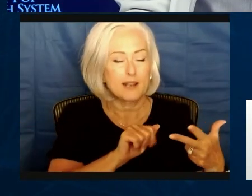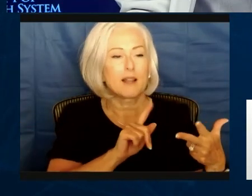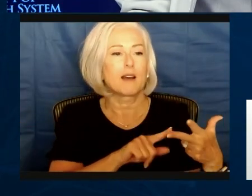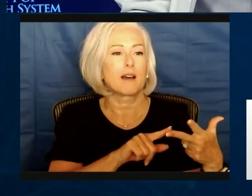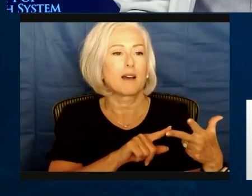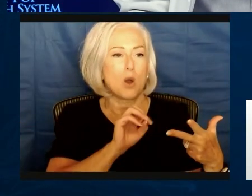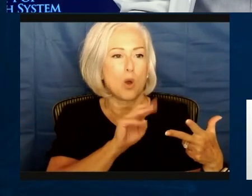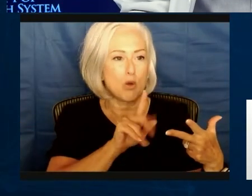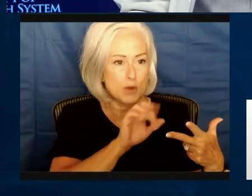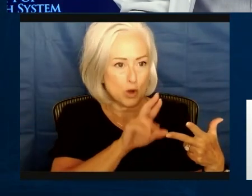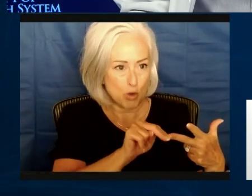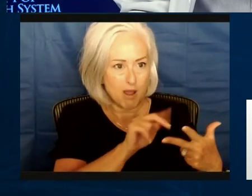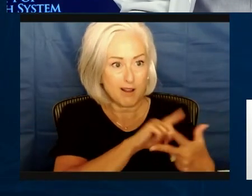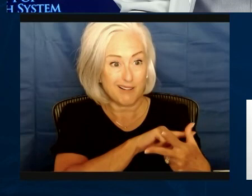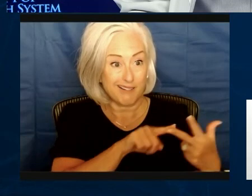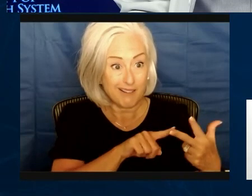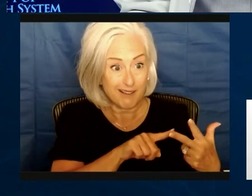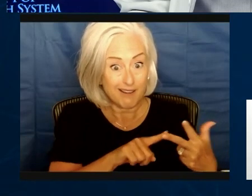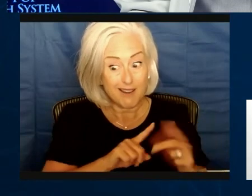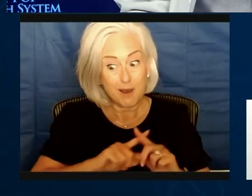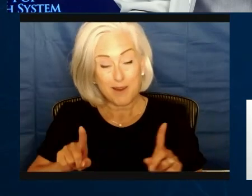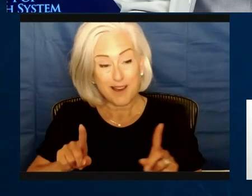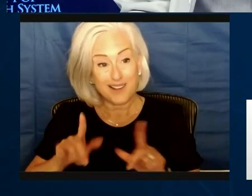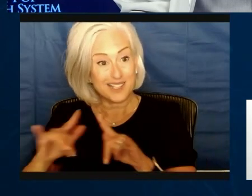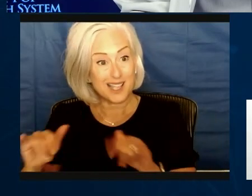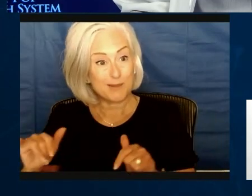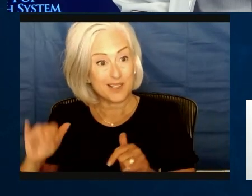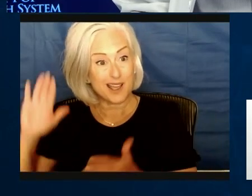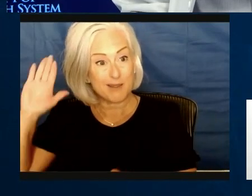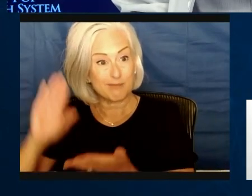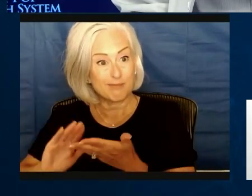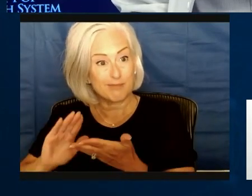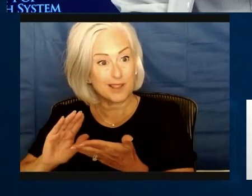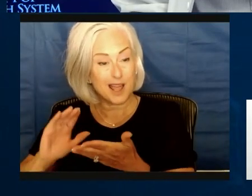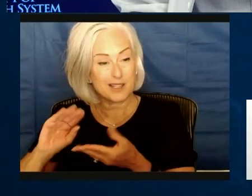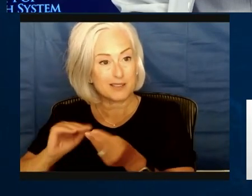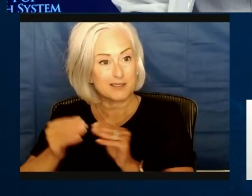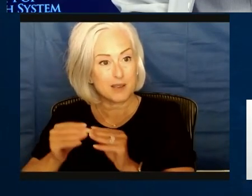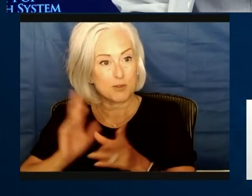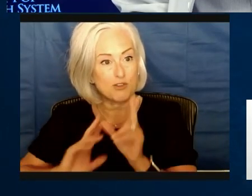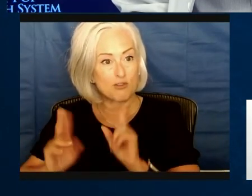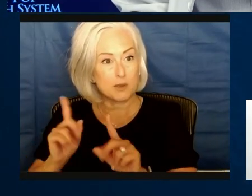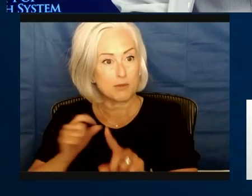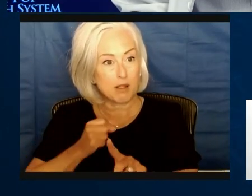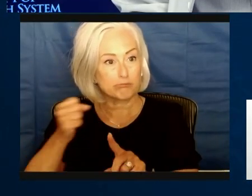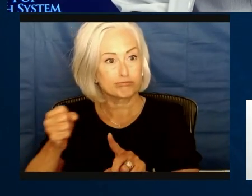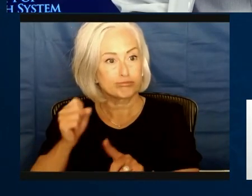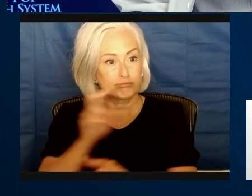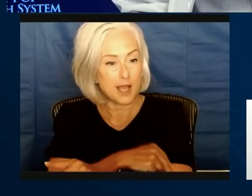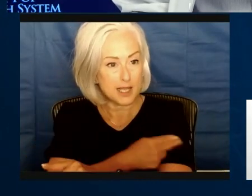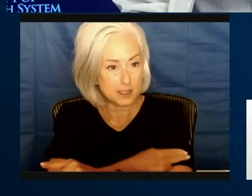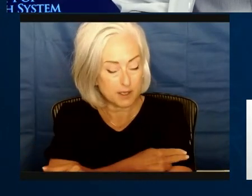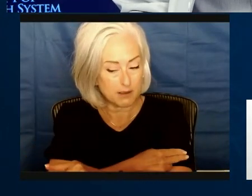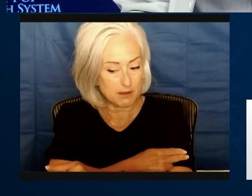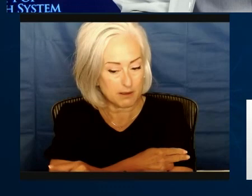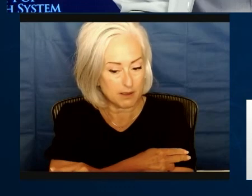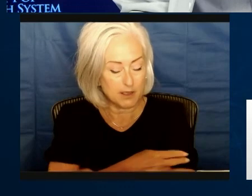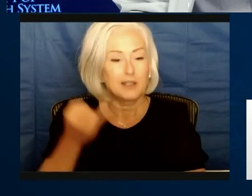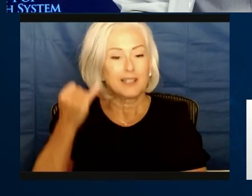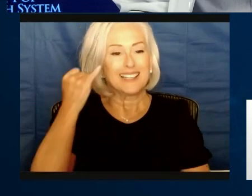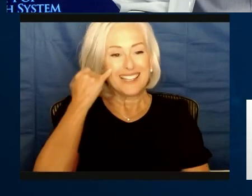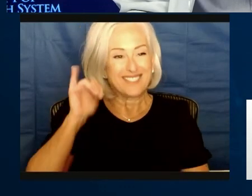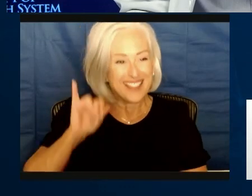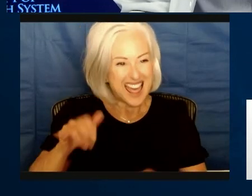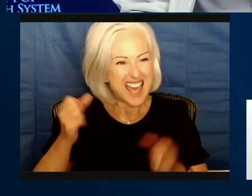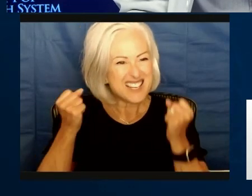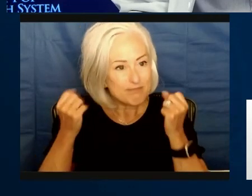yet hospitalizations are much lower. In fact, if we had this many people who are sick all at once with